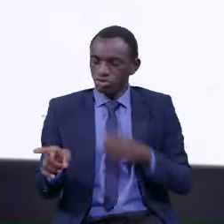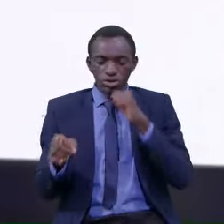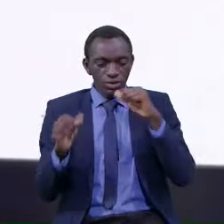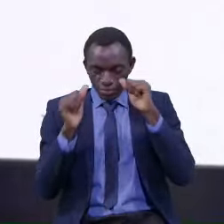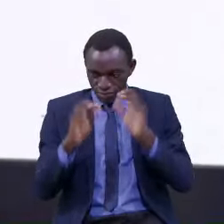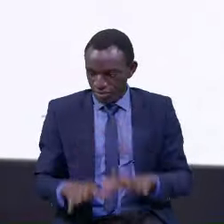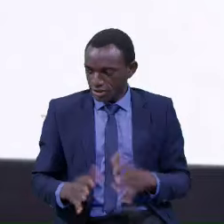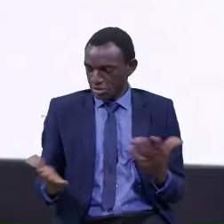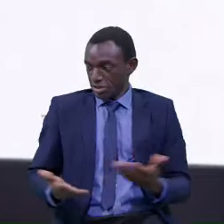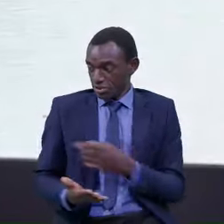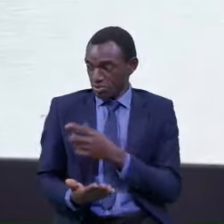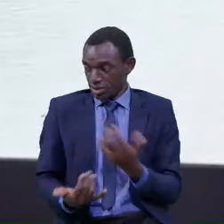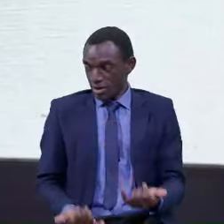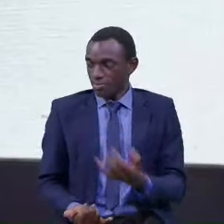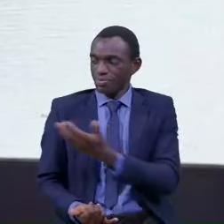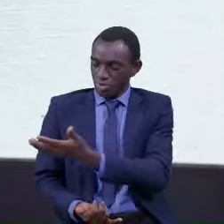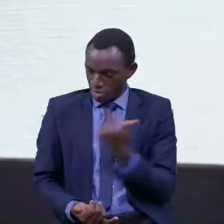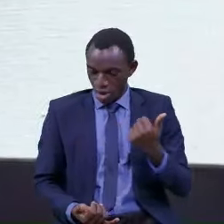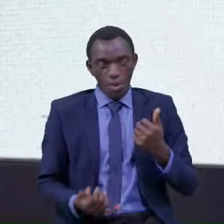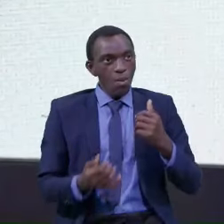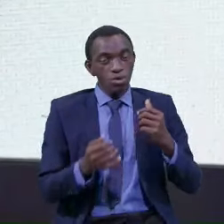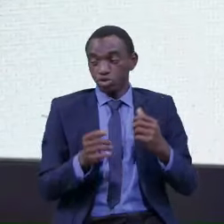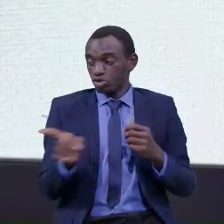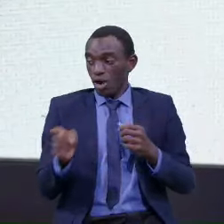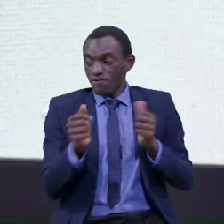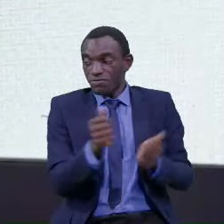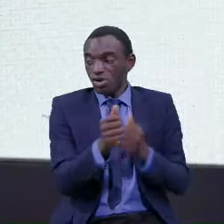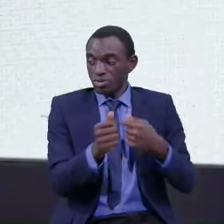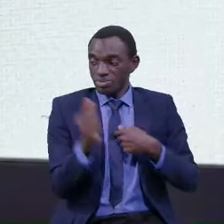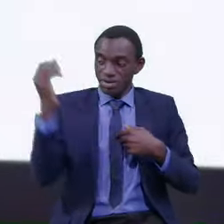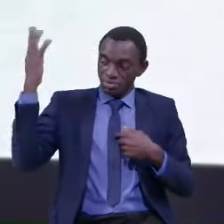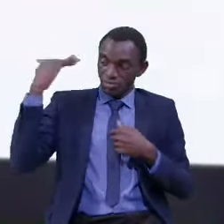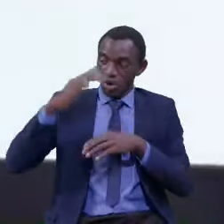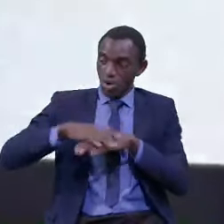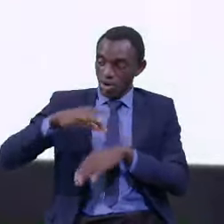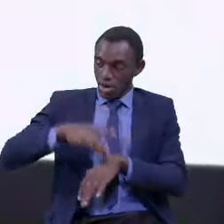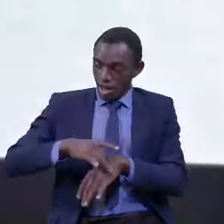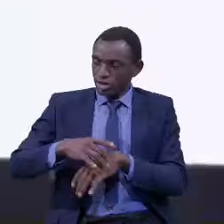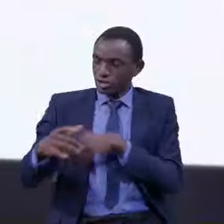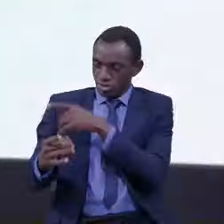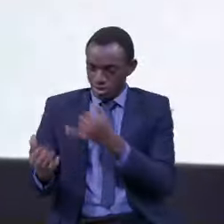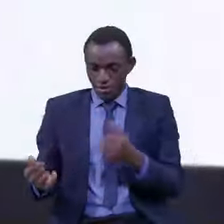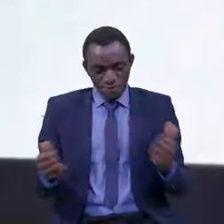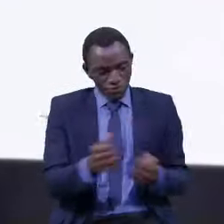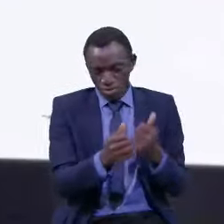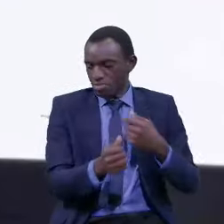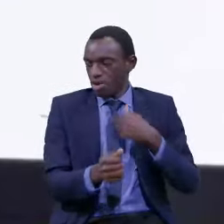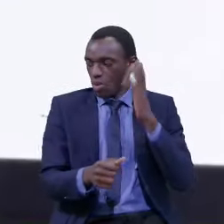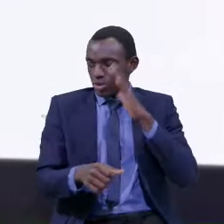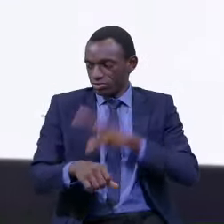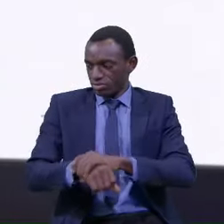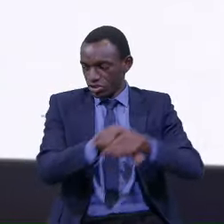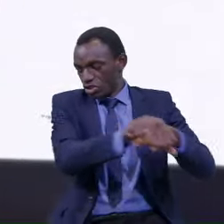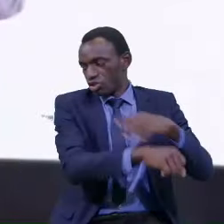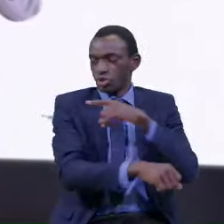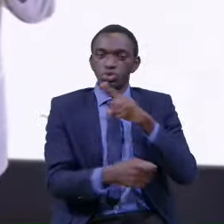You followed me on earth. Follow me now. I'm going to take you to your mansion. You have